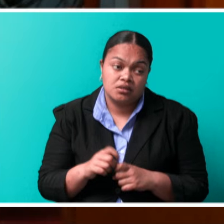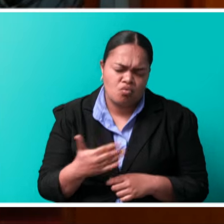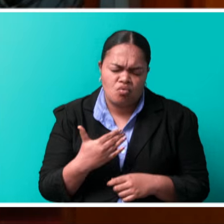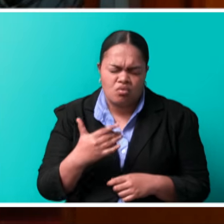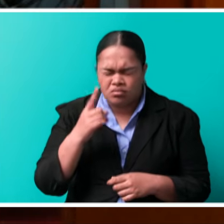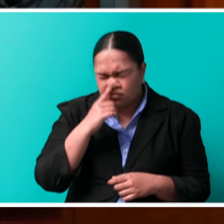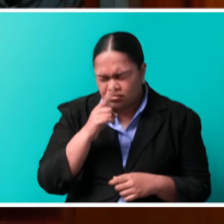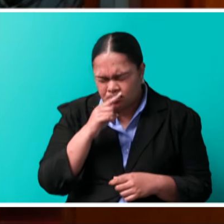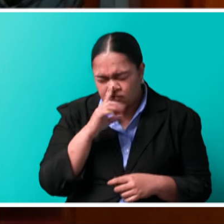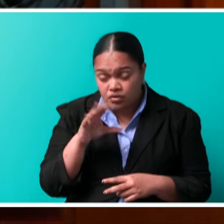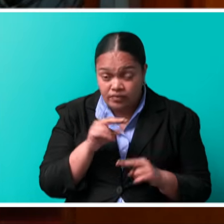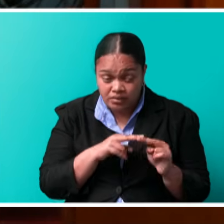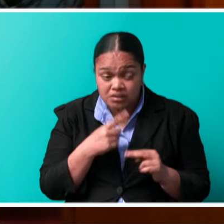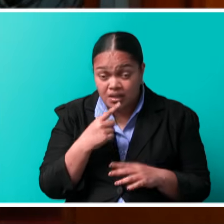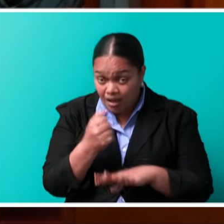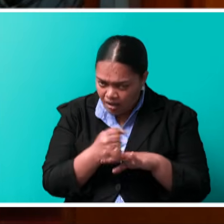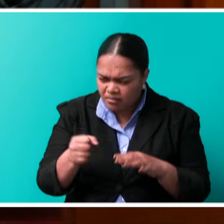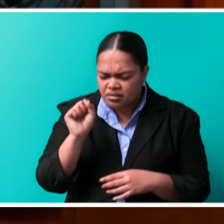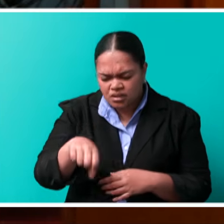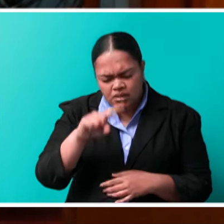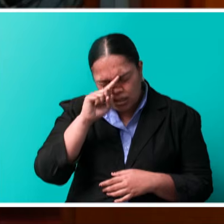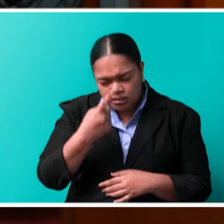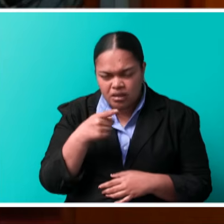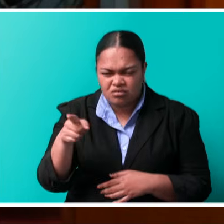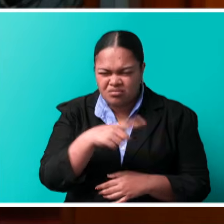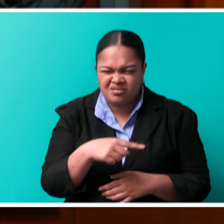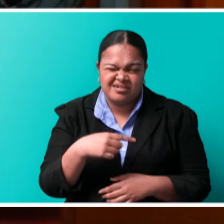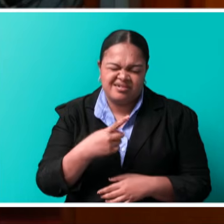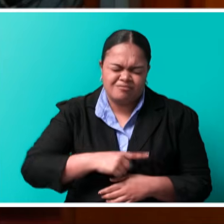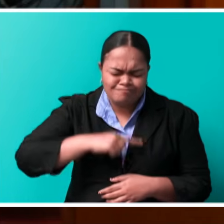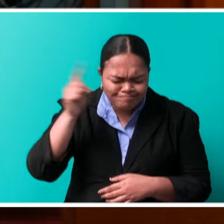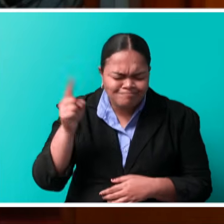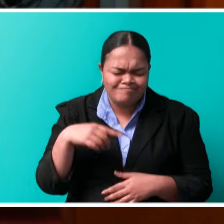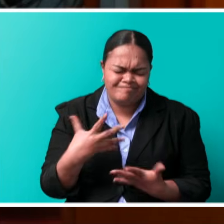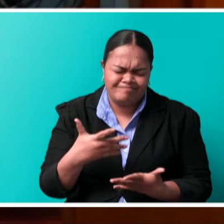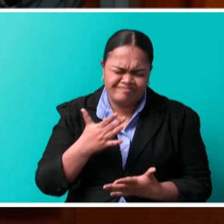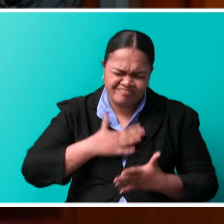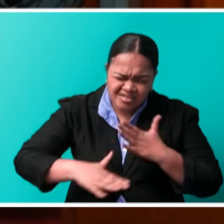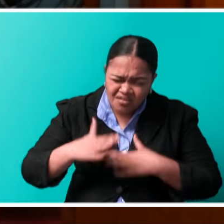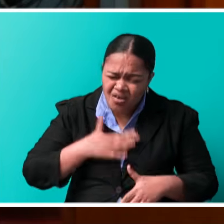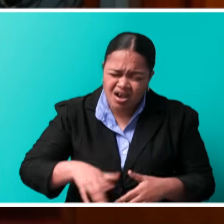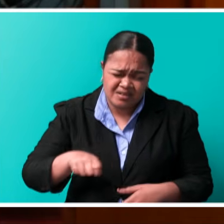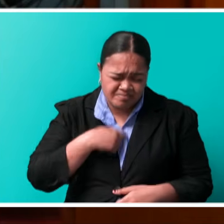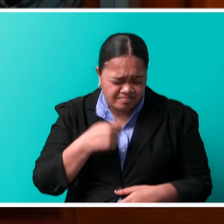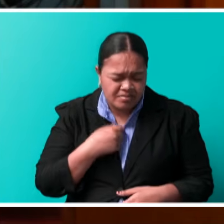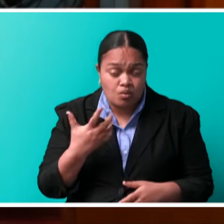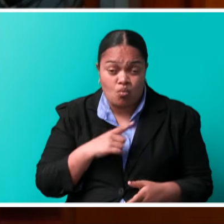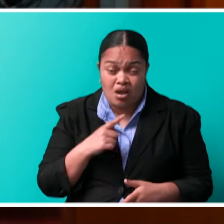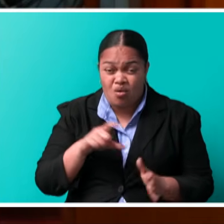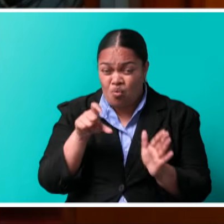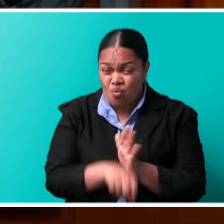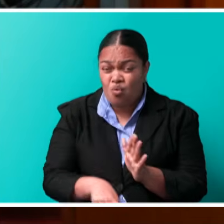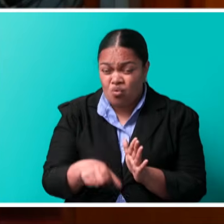this: your government understands the pressure that you now face. We know that the